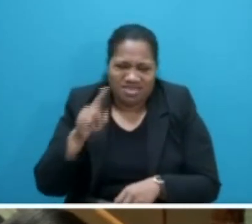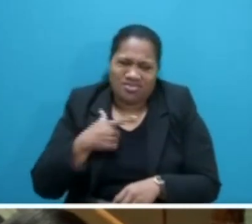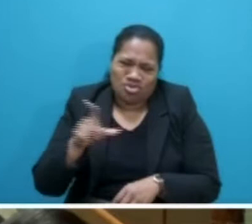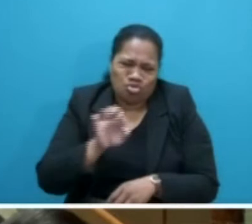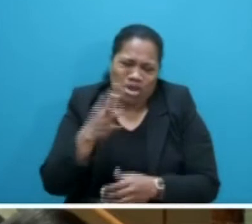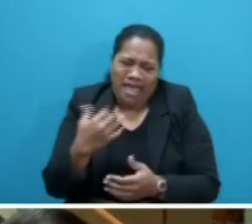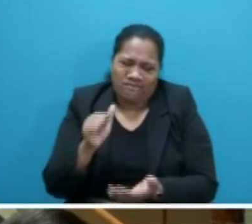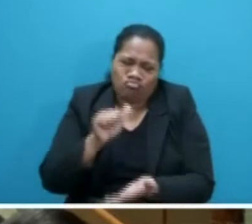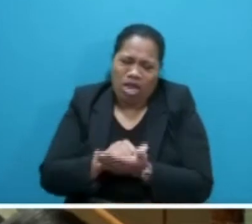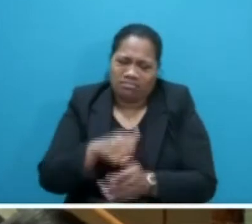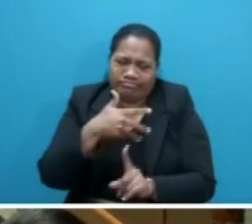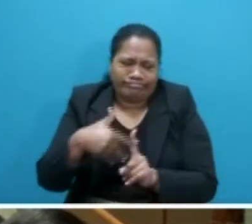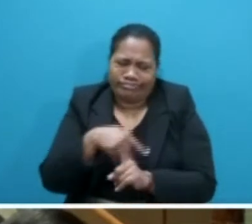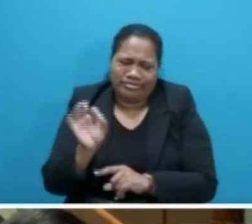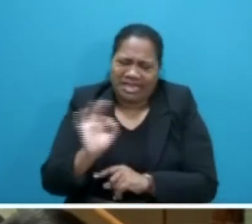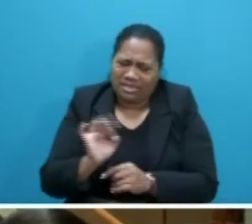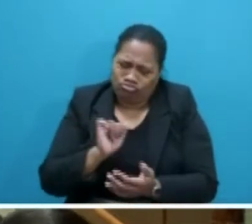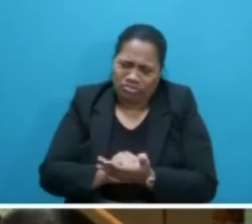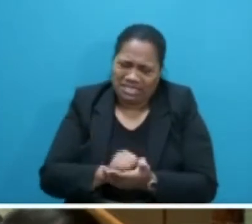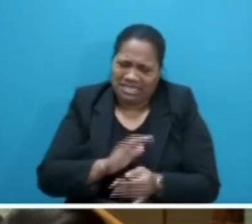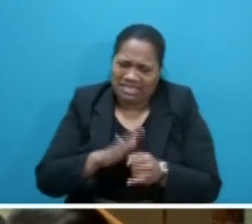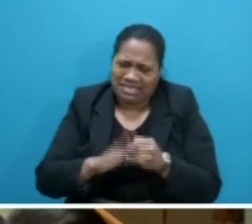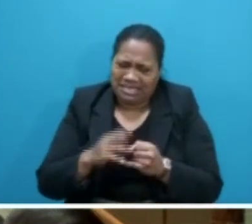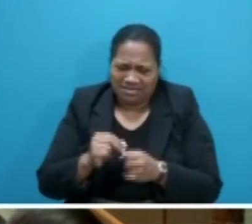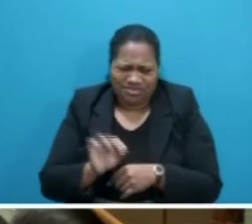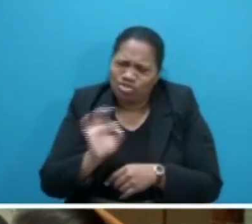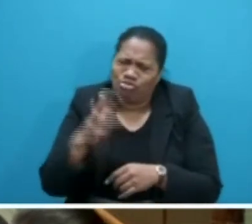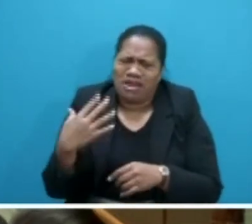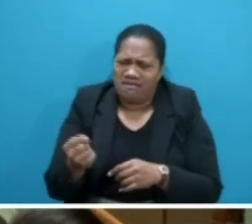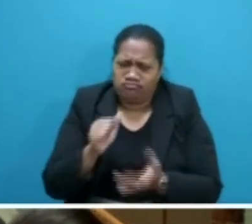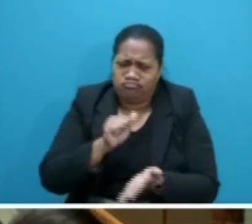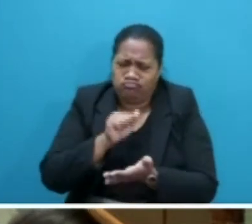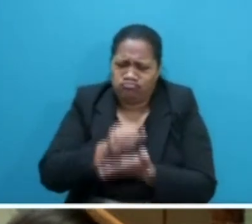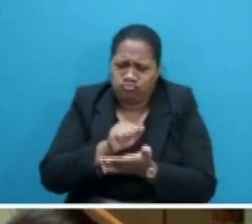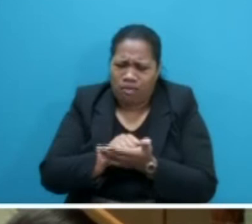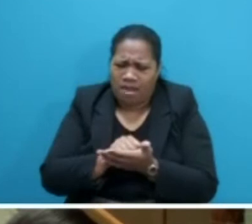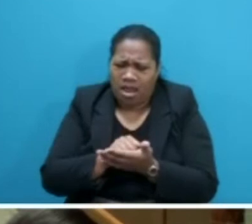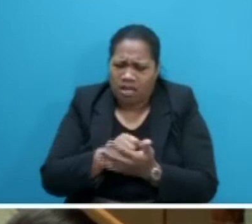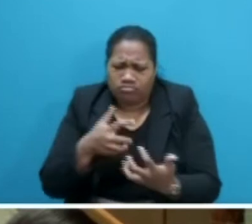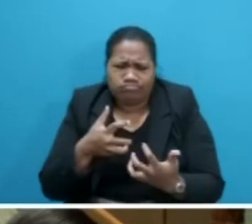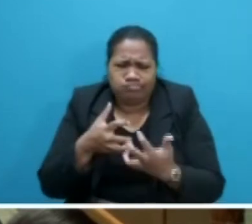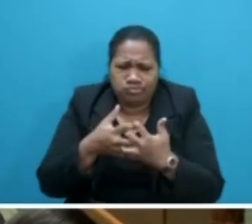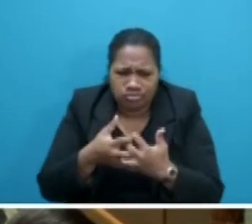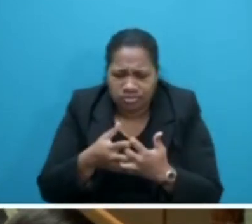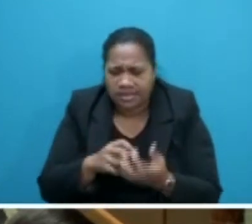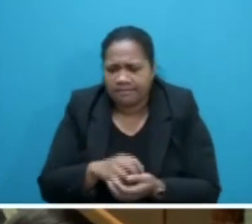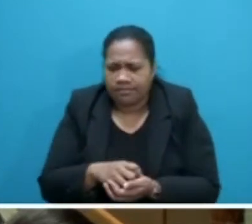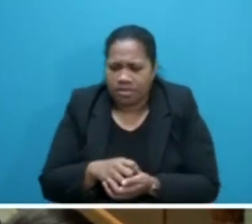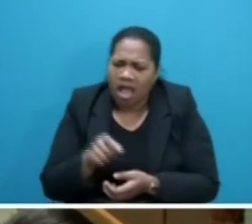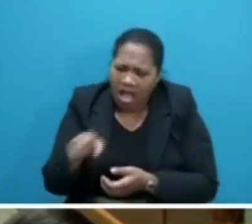background or the right last name, the right connections, they aren't from the right province, or they don't have enough